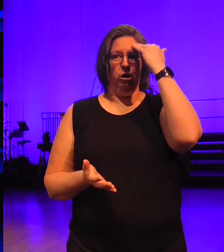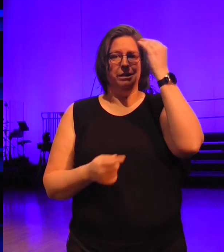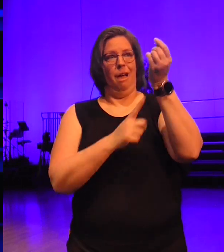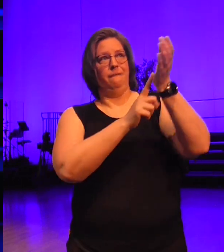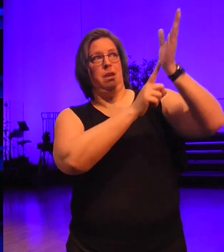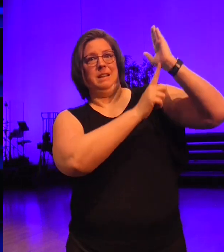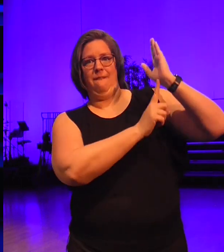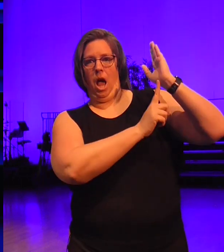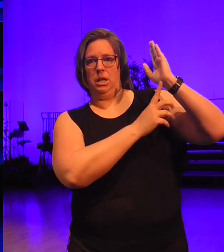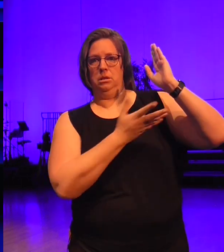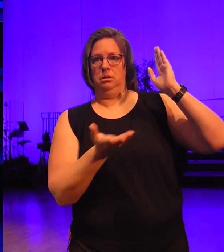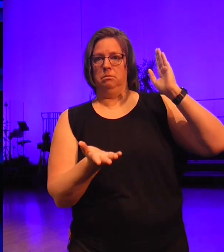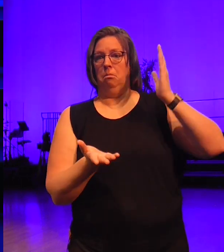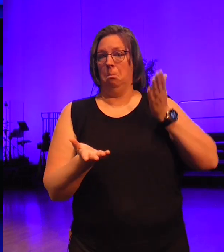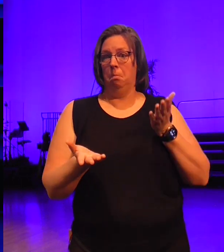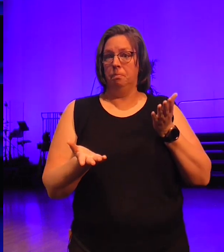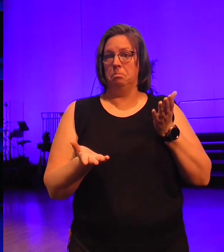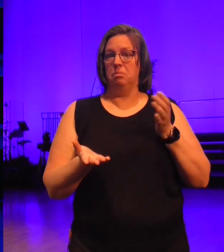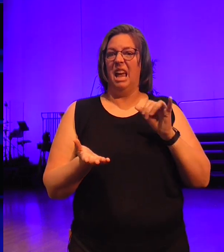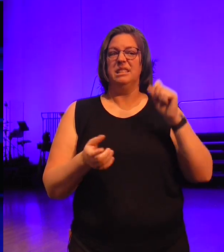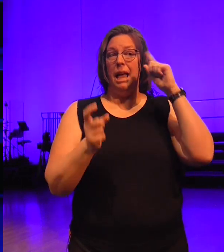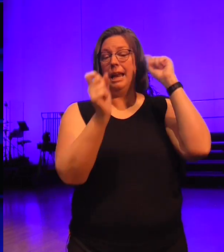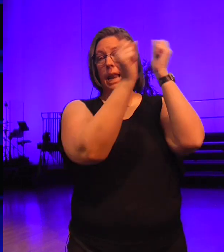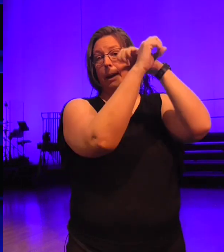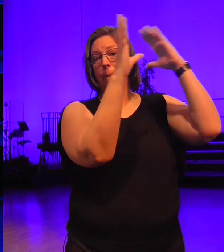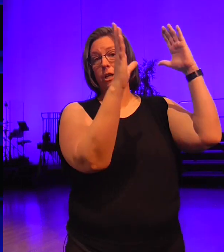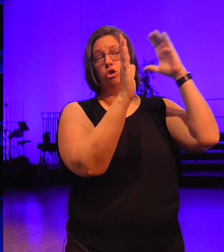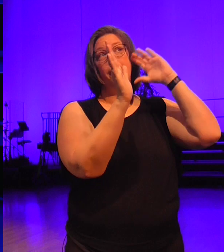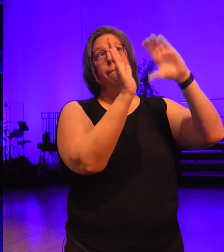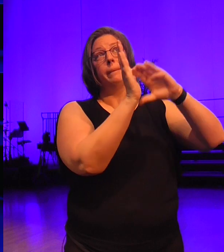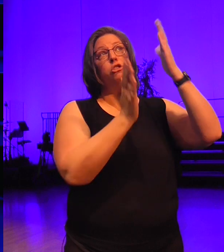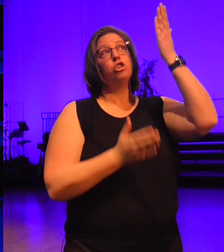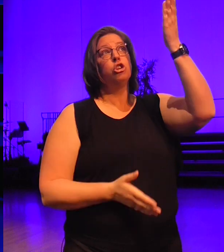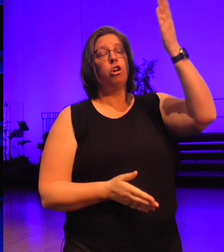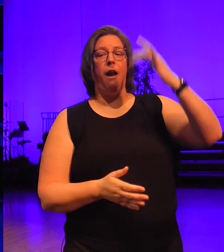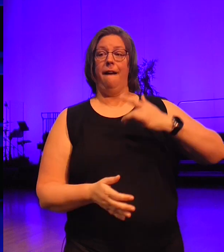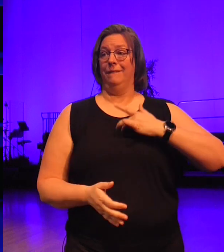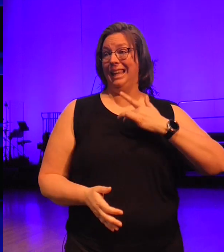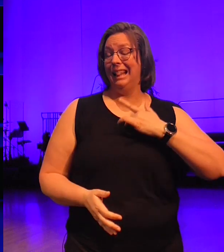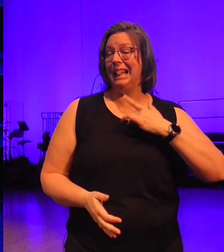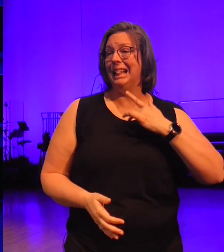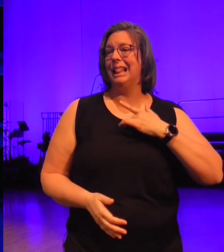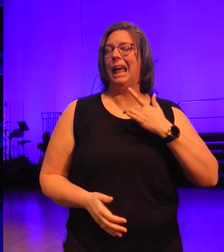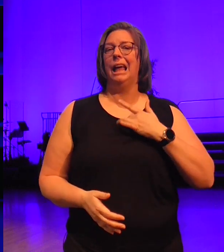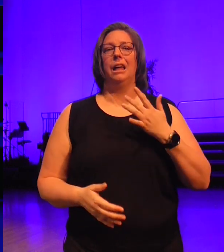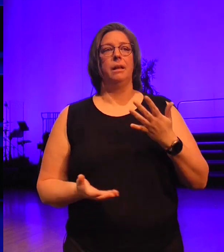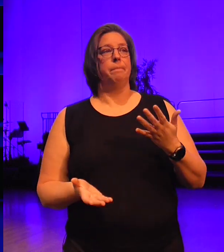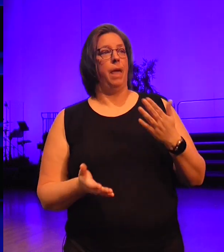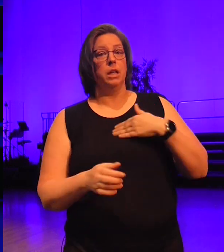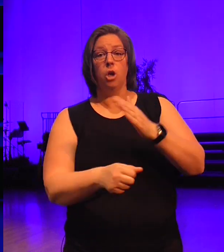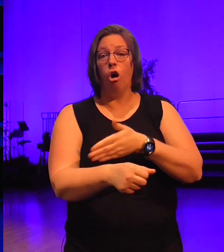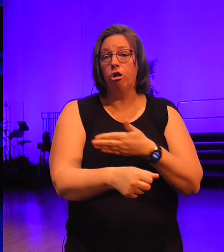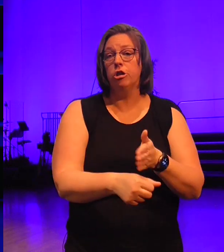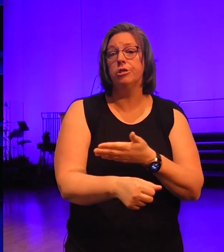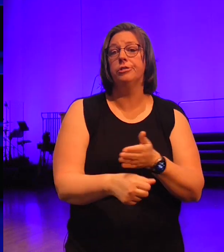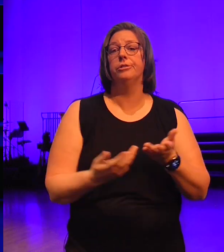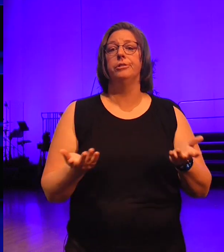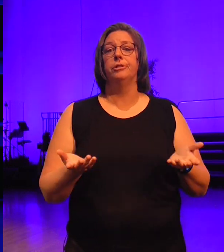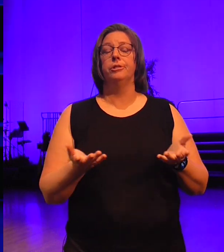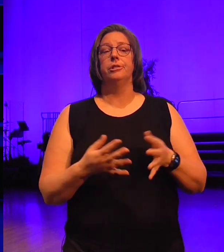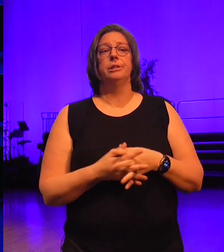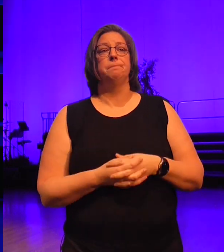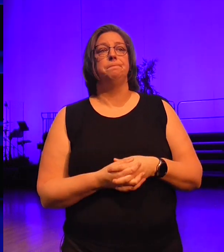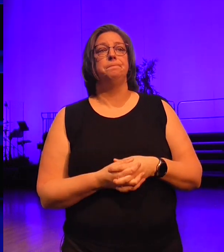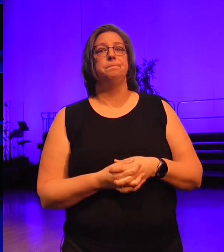for you? Is it an image? Is it a feeling? Is it a song? Is it